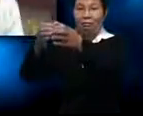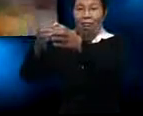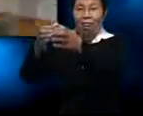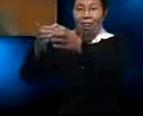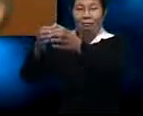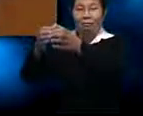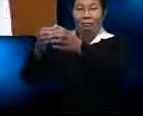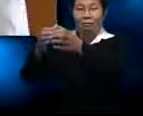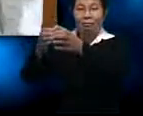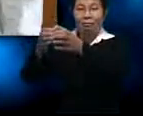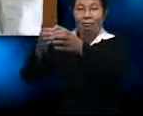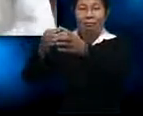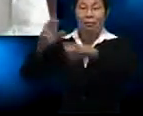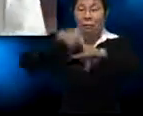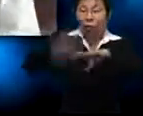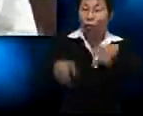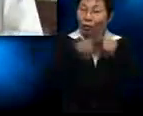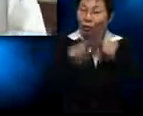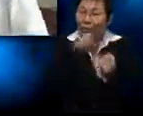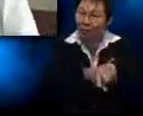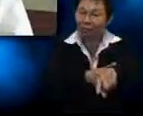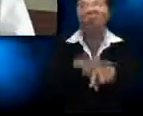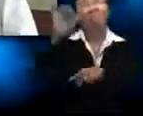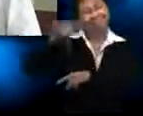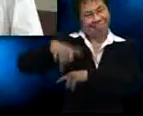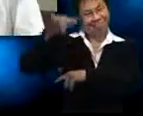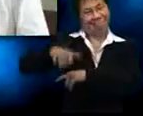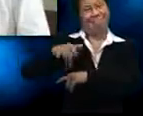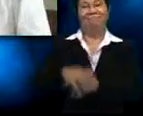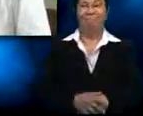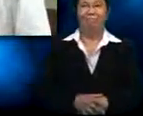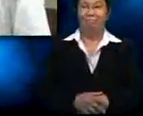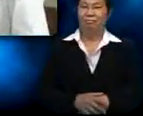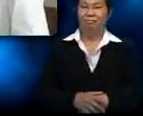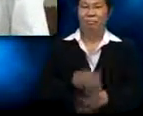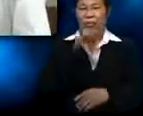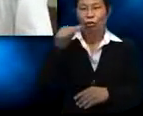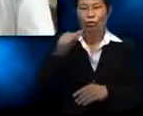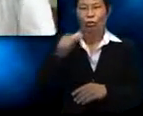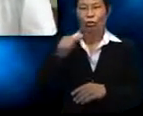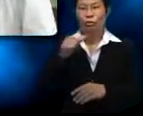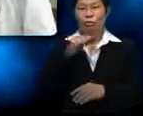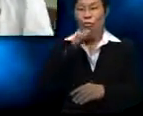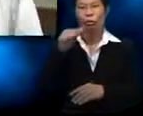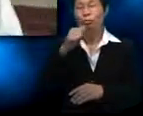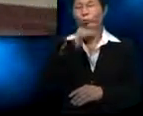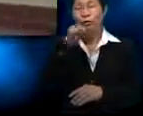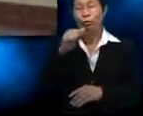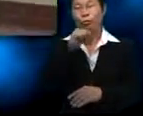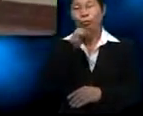container, fall at the same time? Yes. So it is not due to the weight.